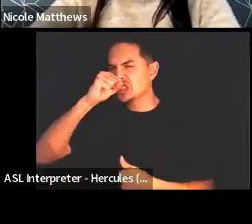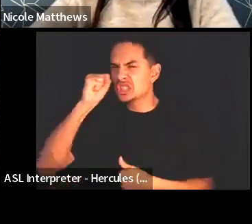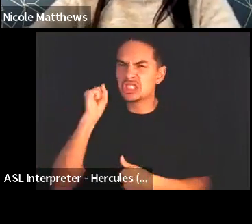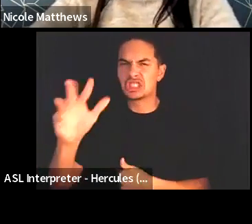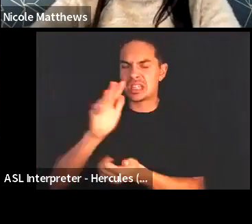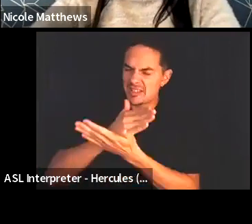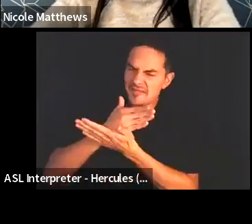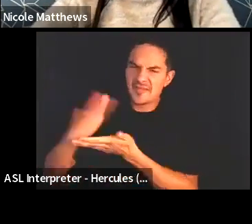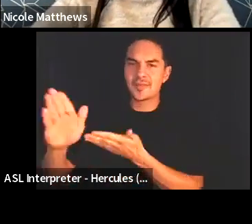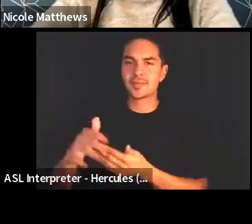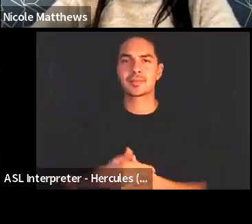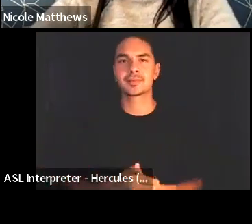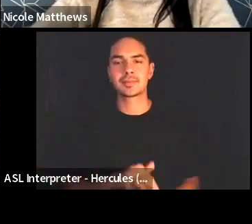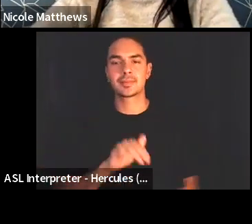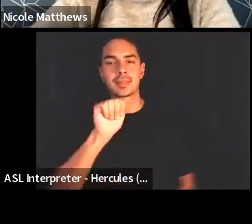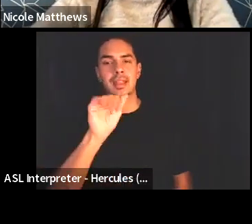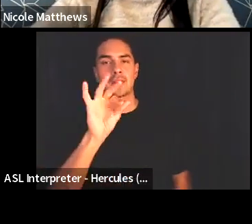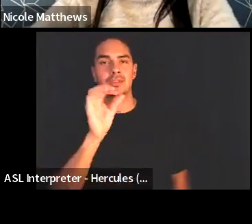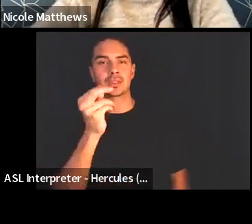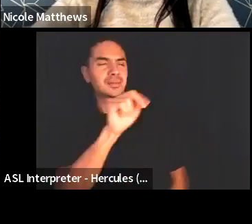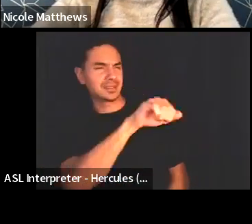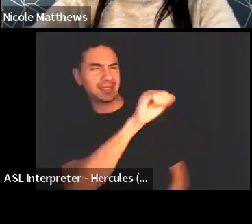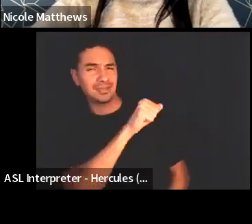to talk about dismantling